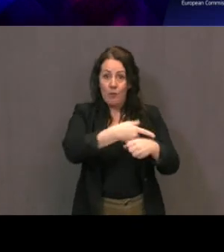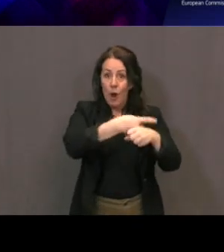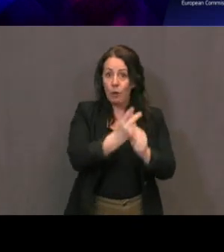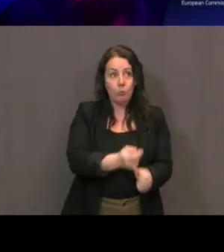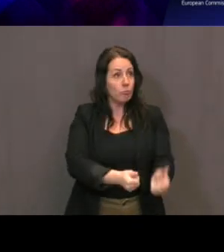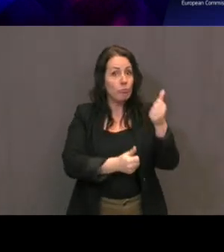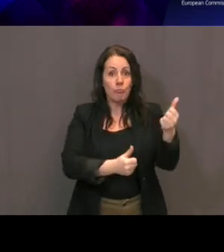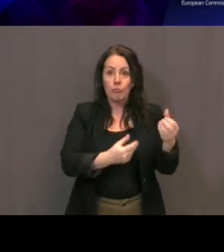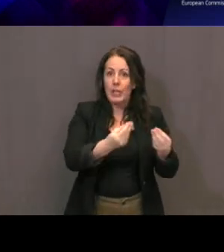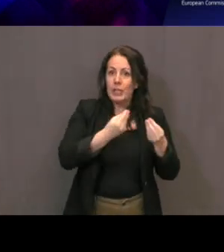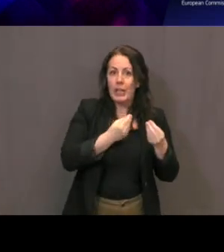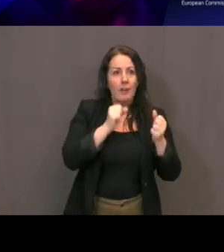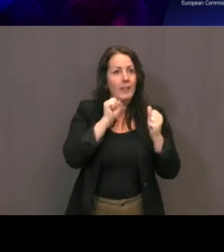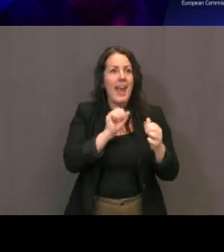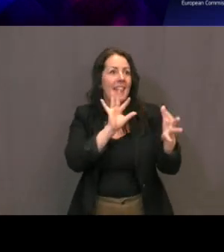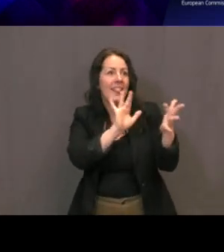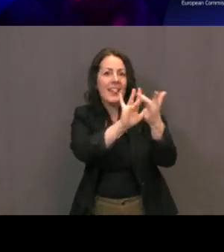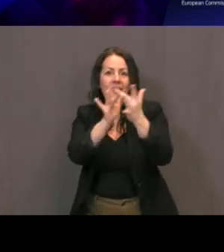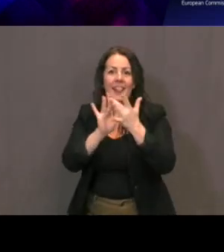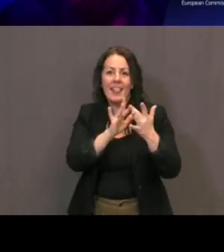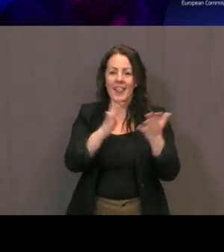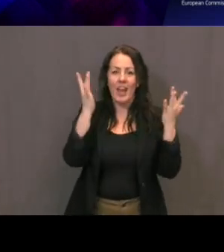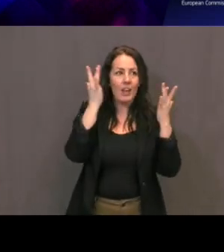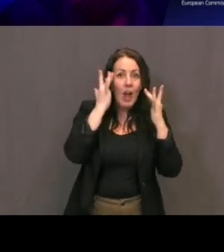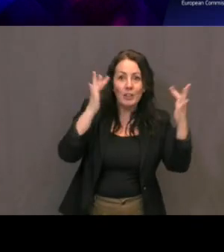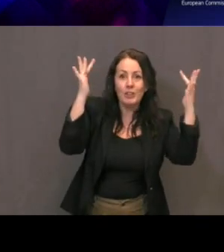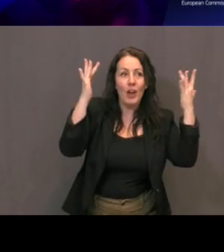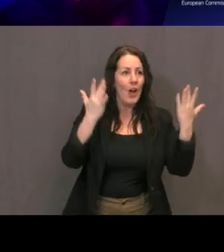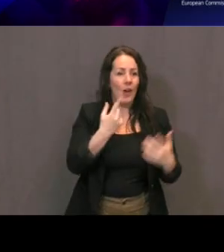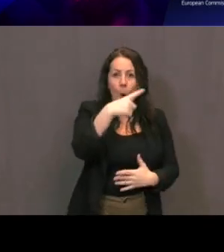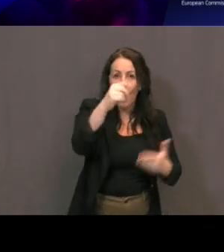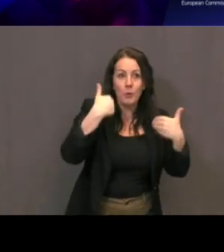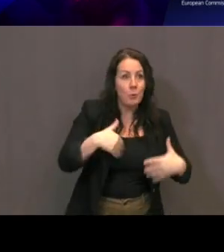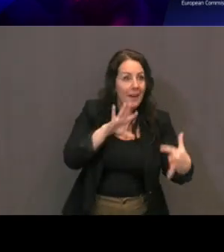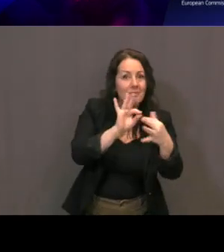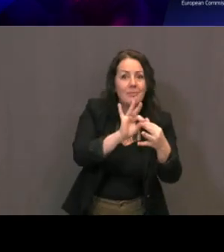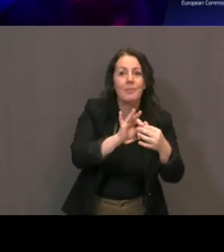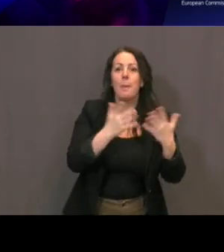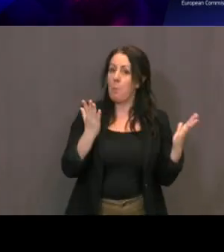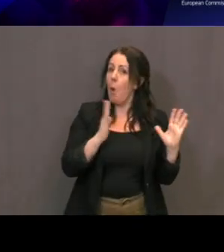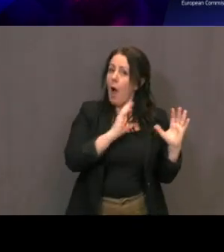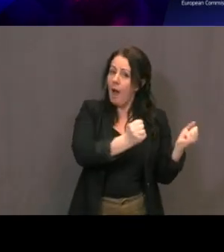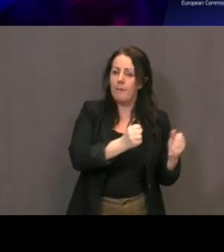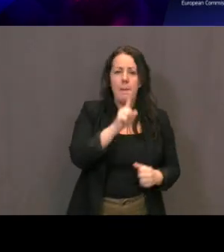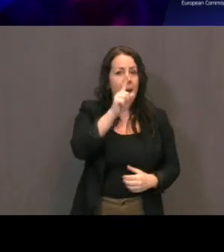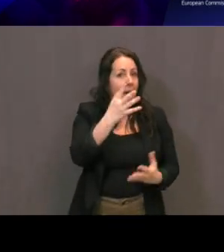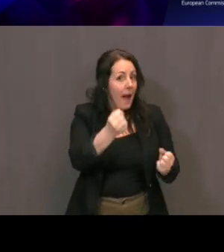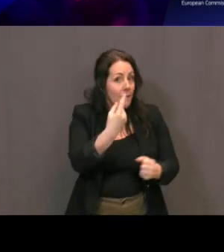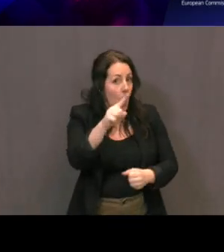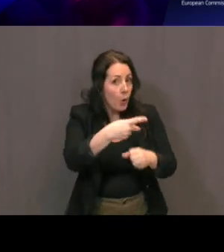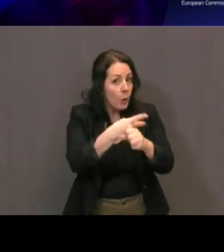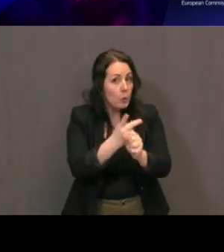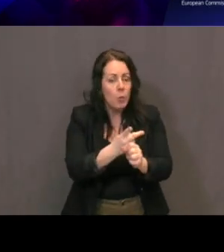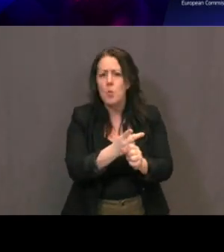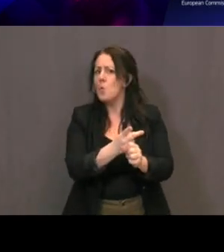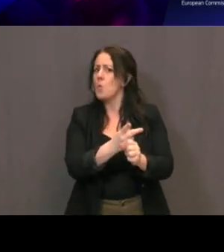cultural experiences, but others with less altruistic objectives. And so now, at the moment